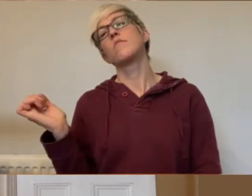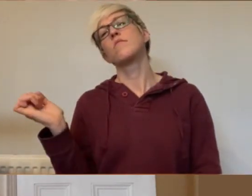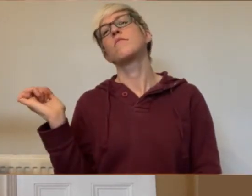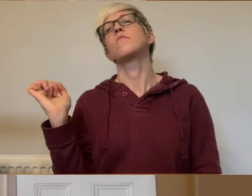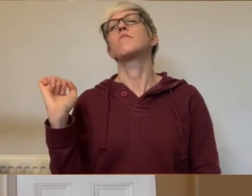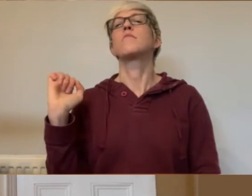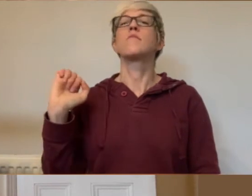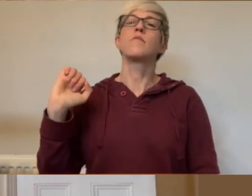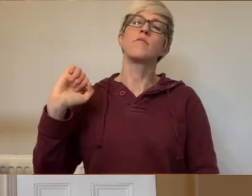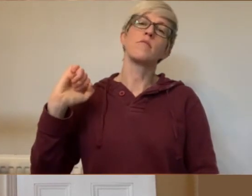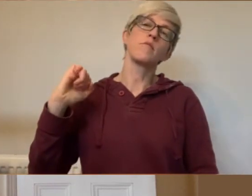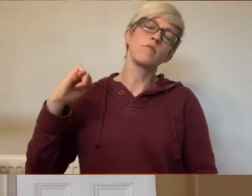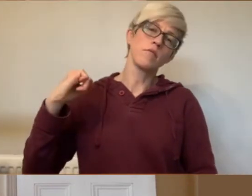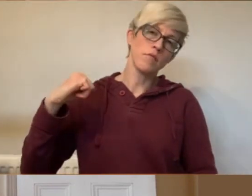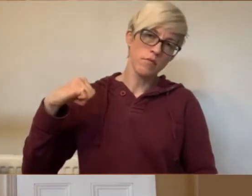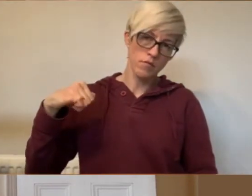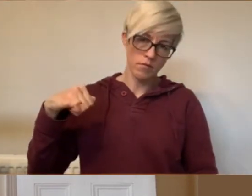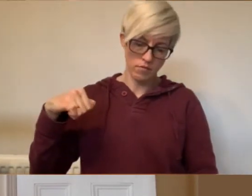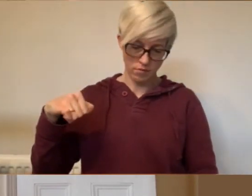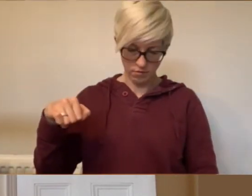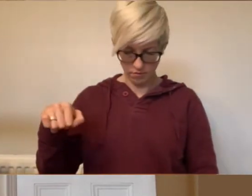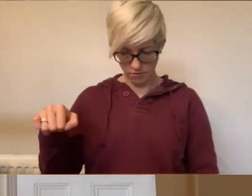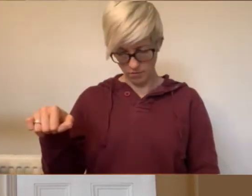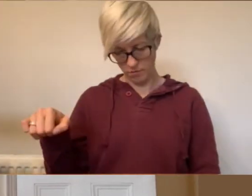And change direction, so go the other way.